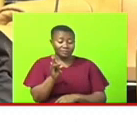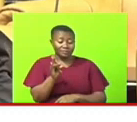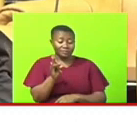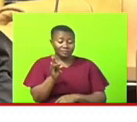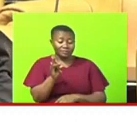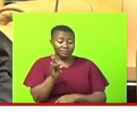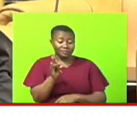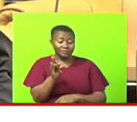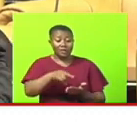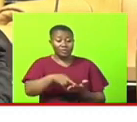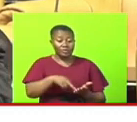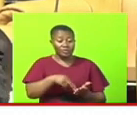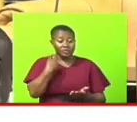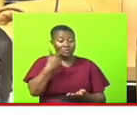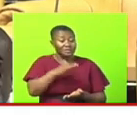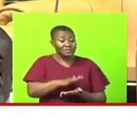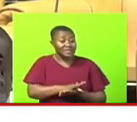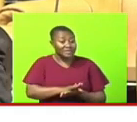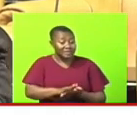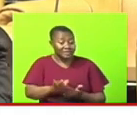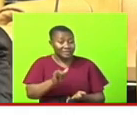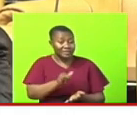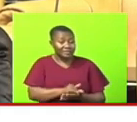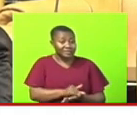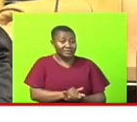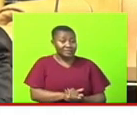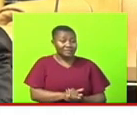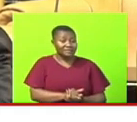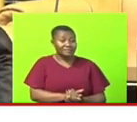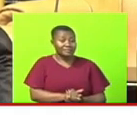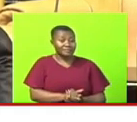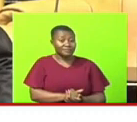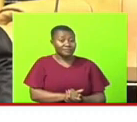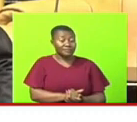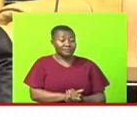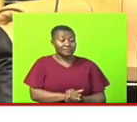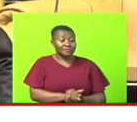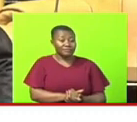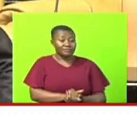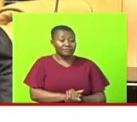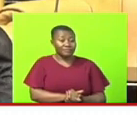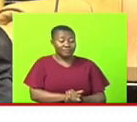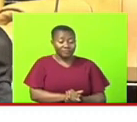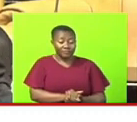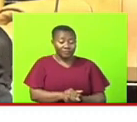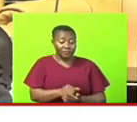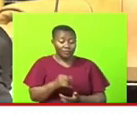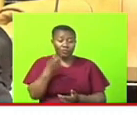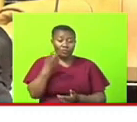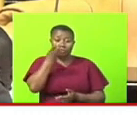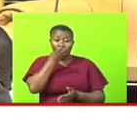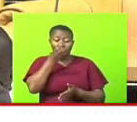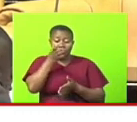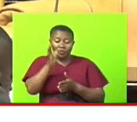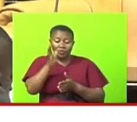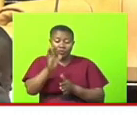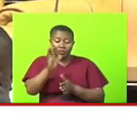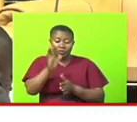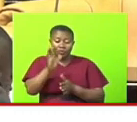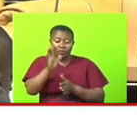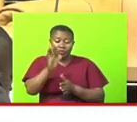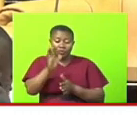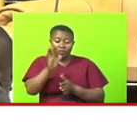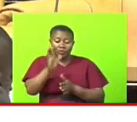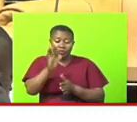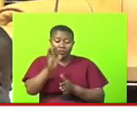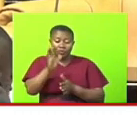no way that this process can end before the next election. So maybe it's just the game that they are playing. I don't know. But